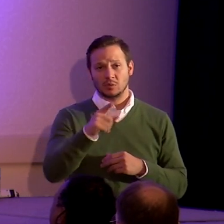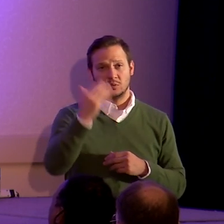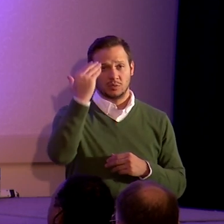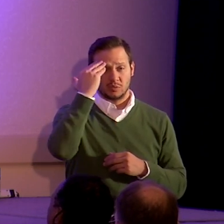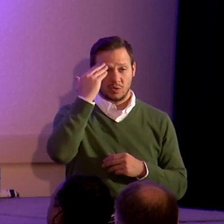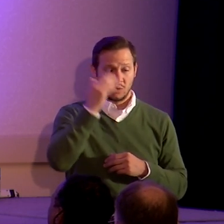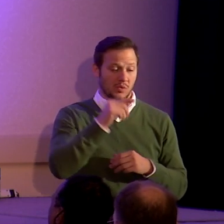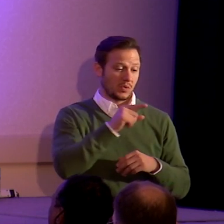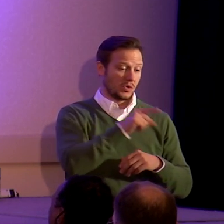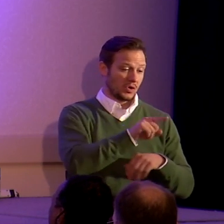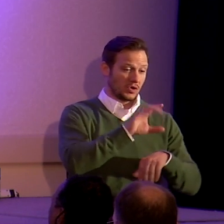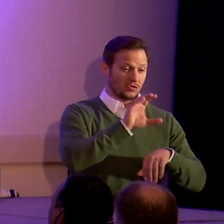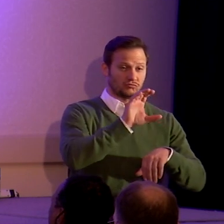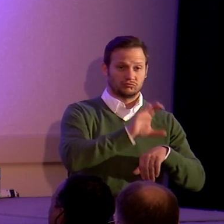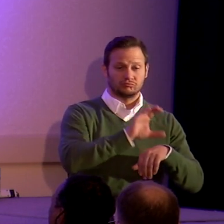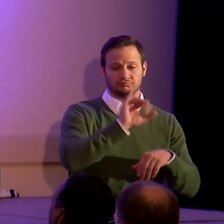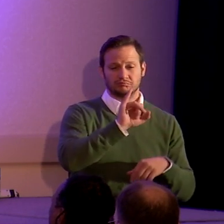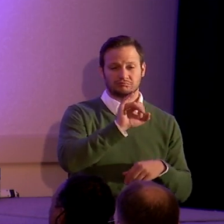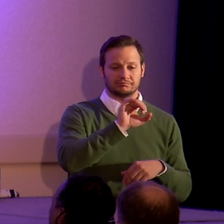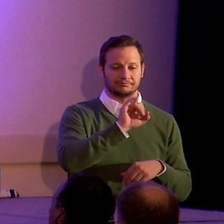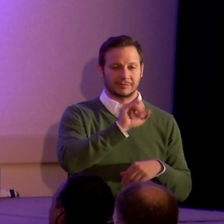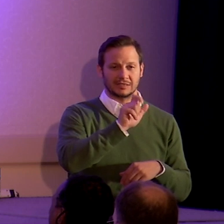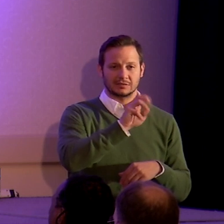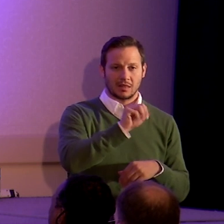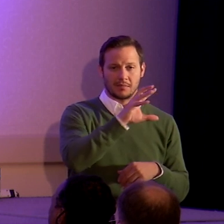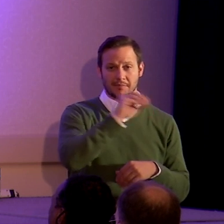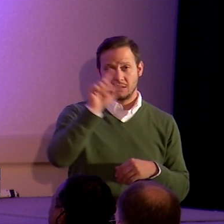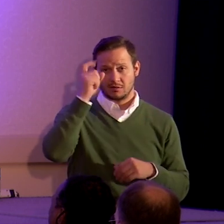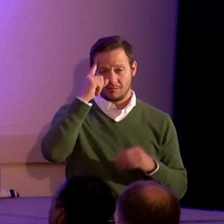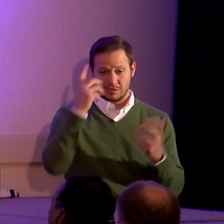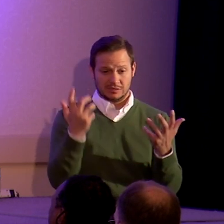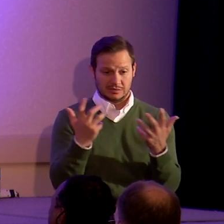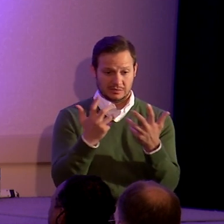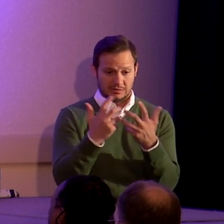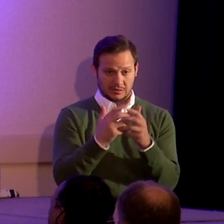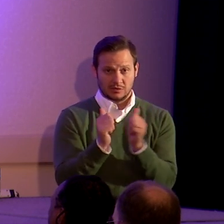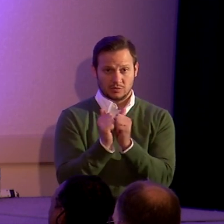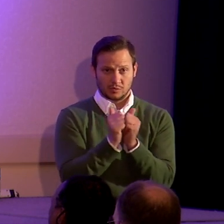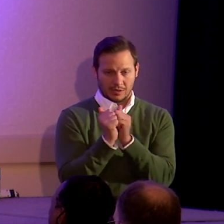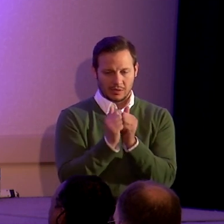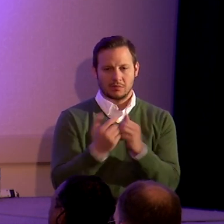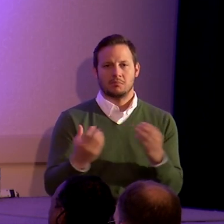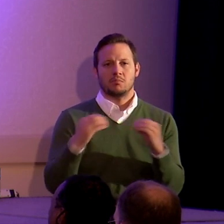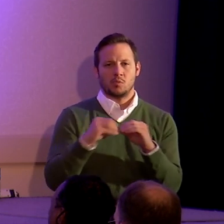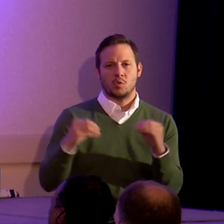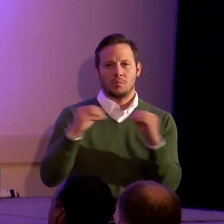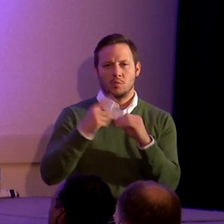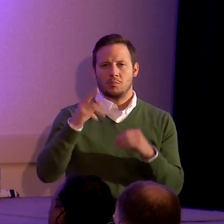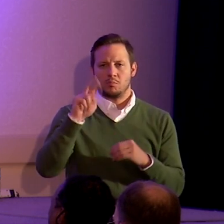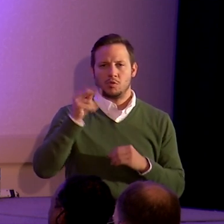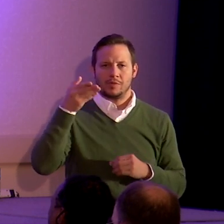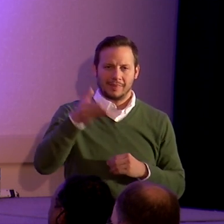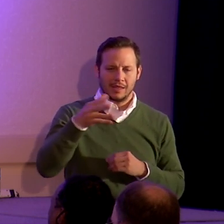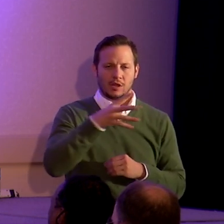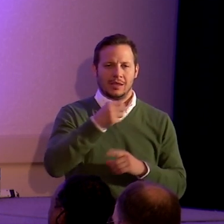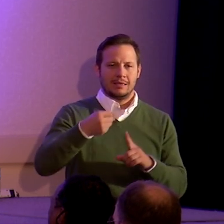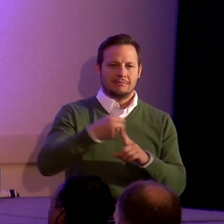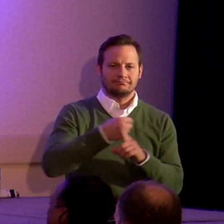society, and the more pervasive and blatant are pornography, sex assaults, harassment, and violence against